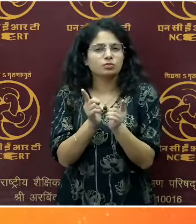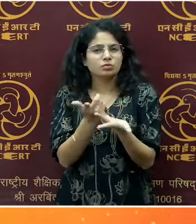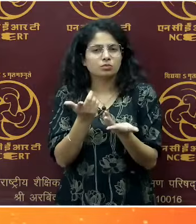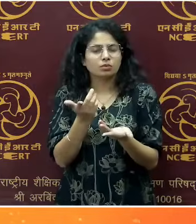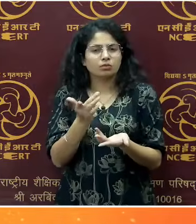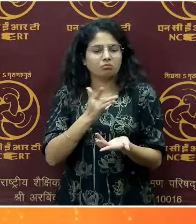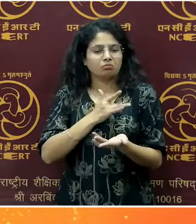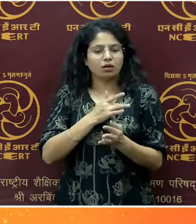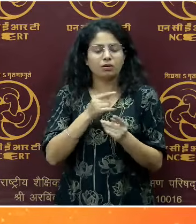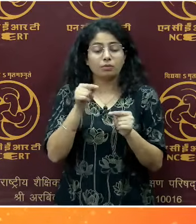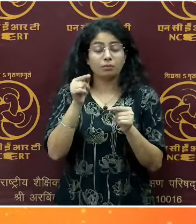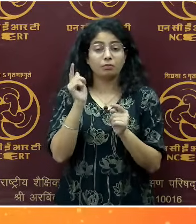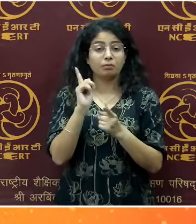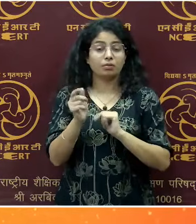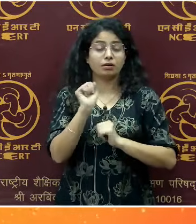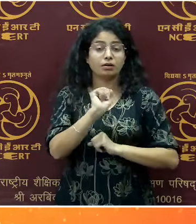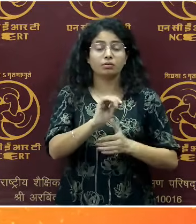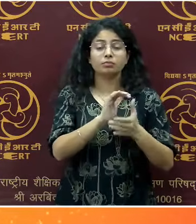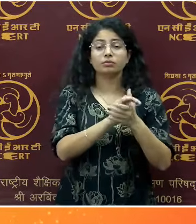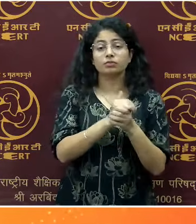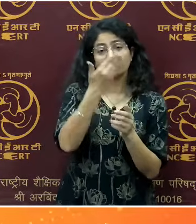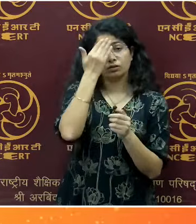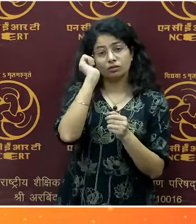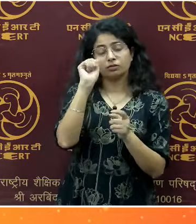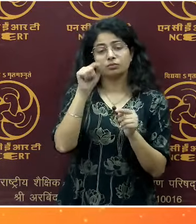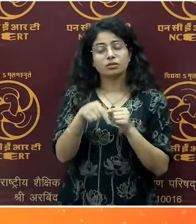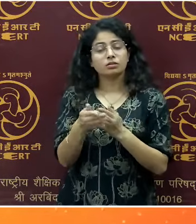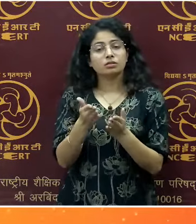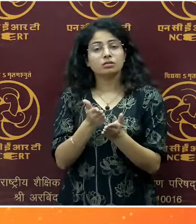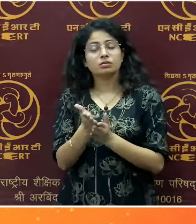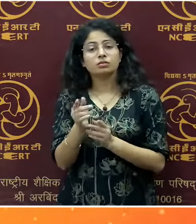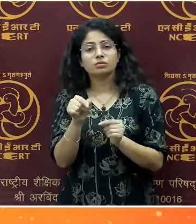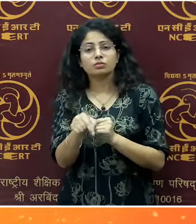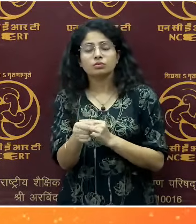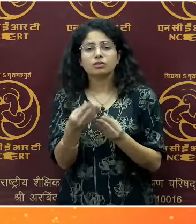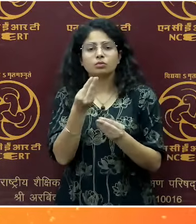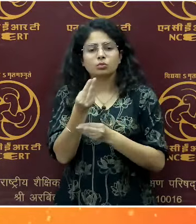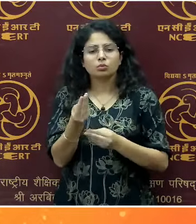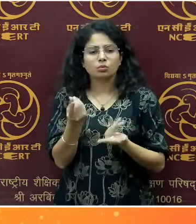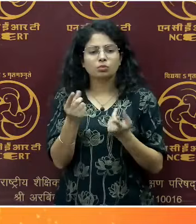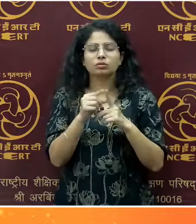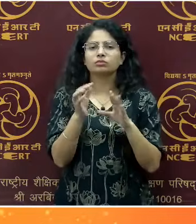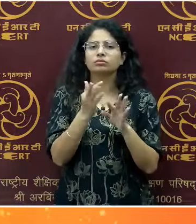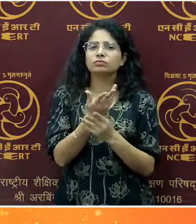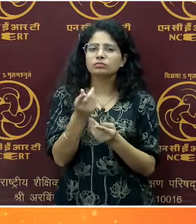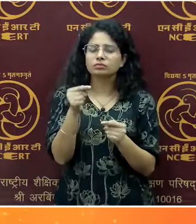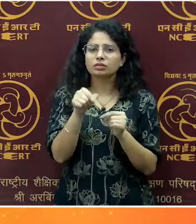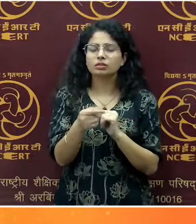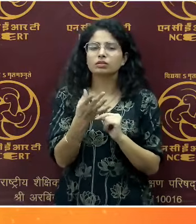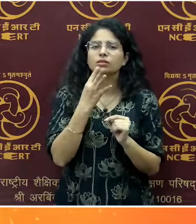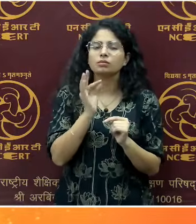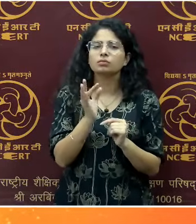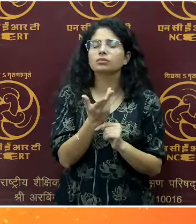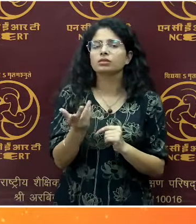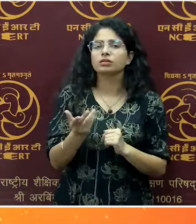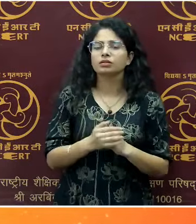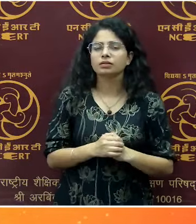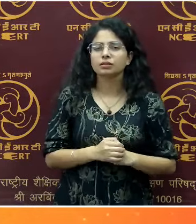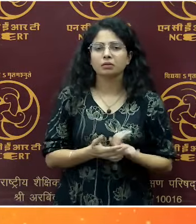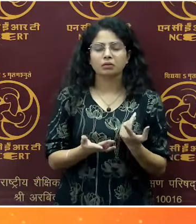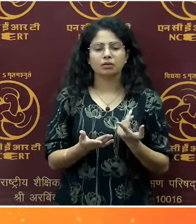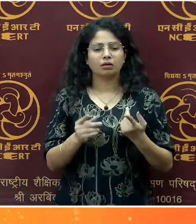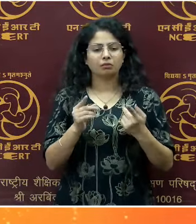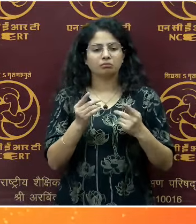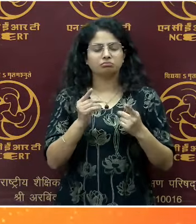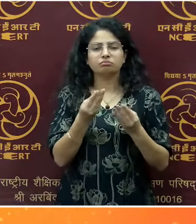your friend would have remembered it for days. I'm sure. And we also do certain things which are not that expensive